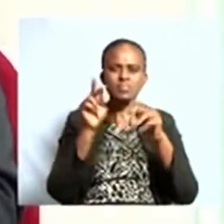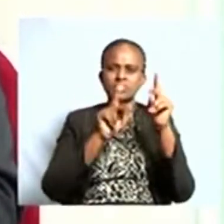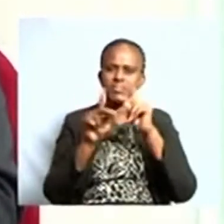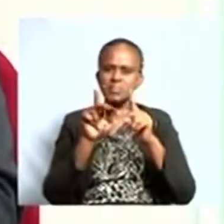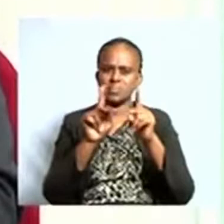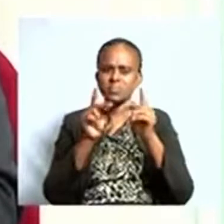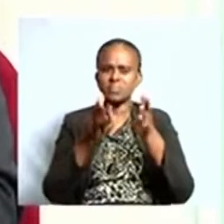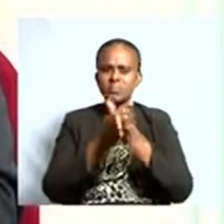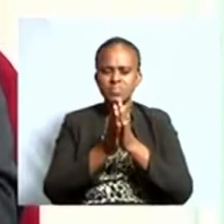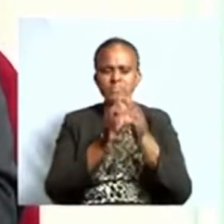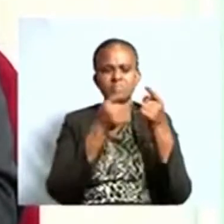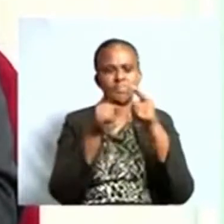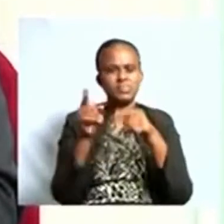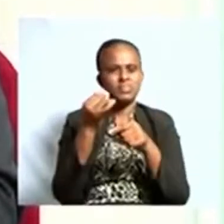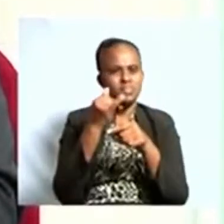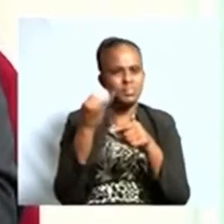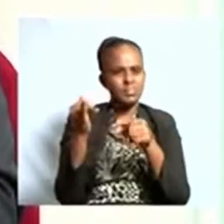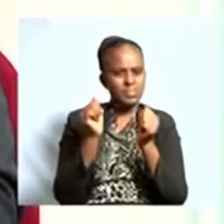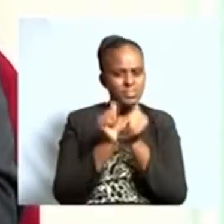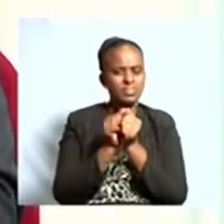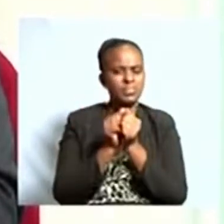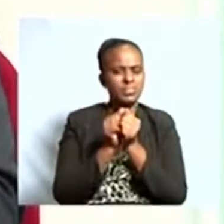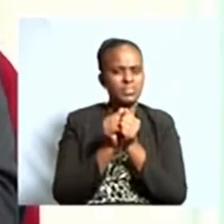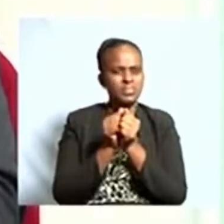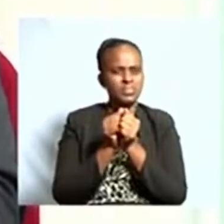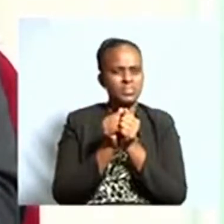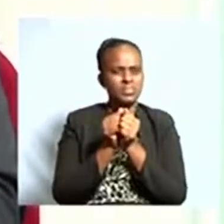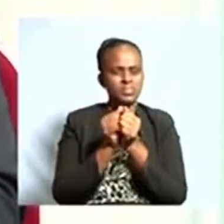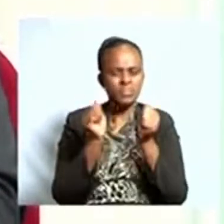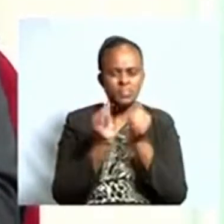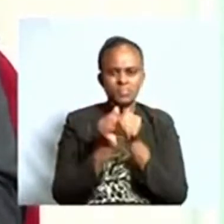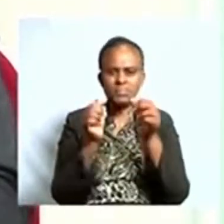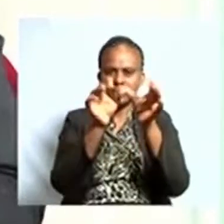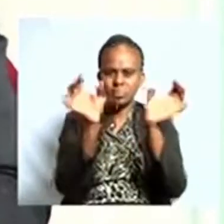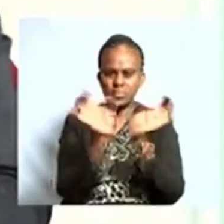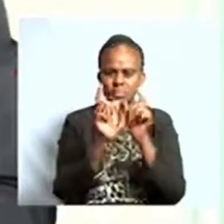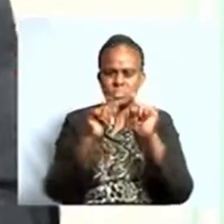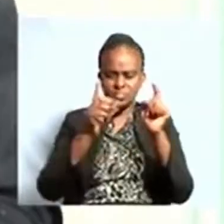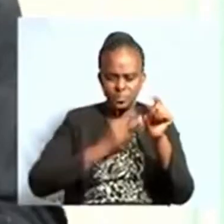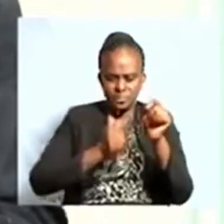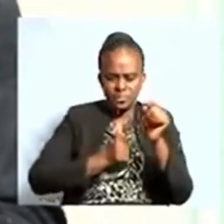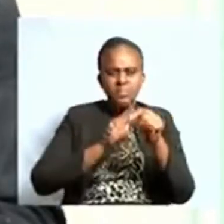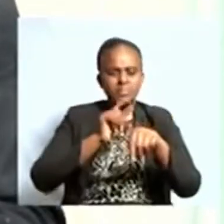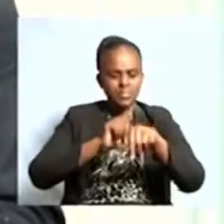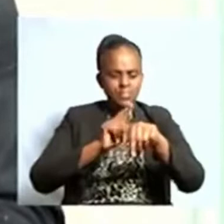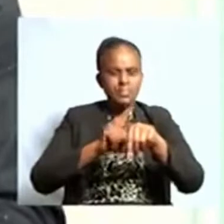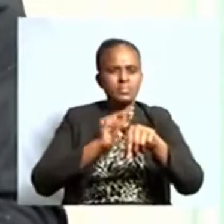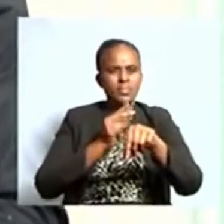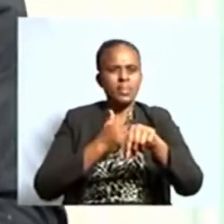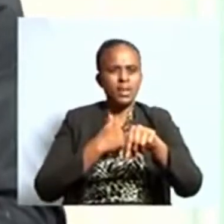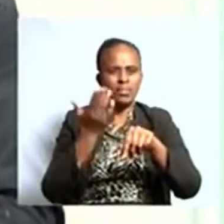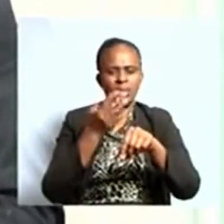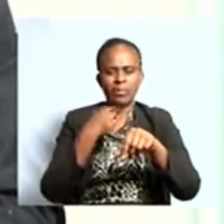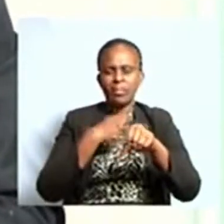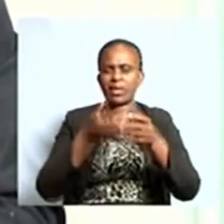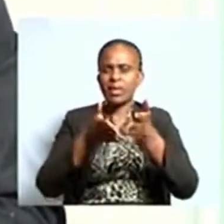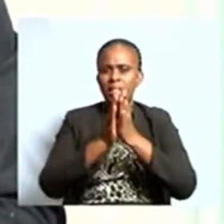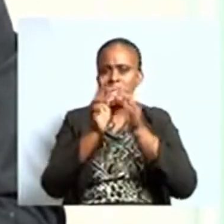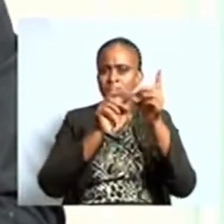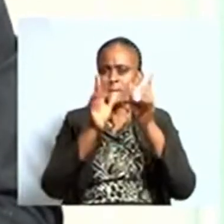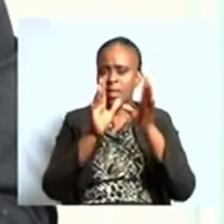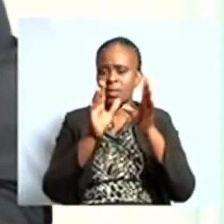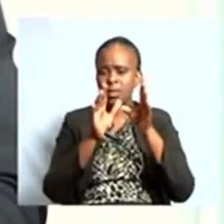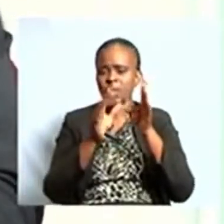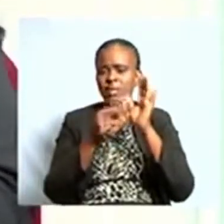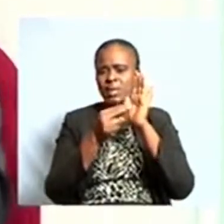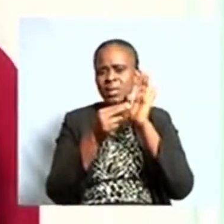raised various issues regarding the constituency, but I know we are pressed on time. Okay. I'll request from my director and the producer